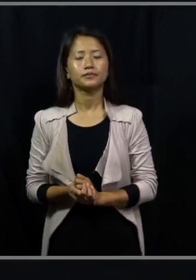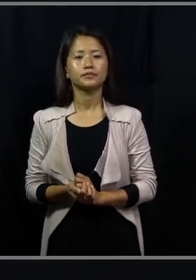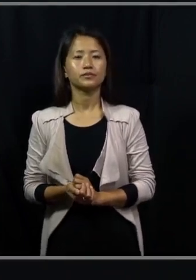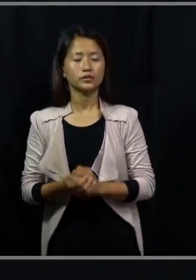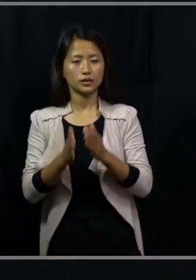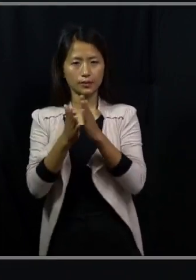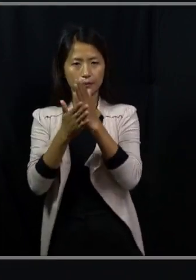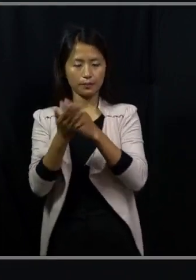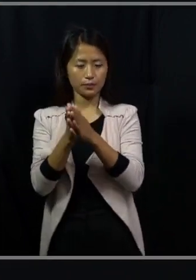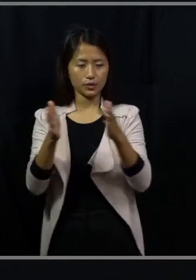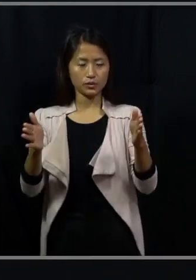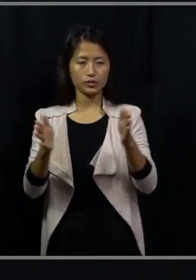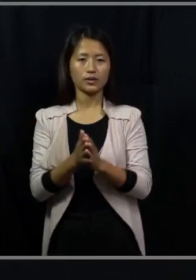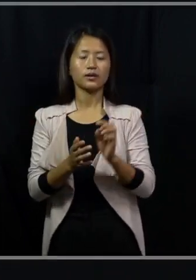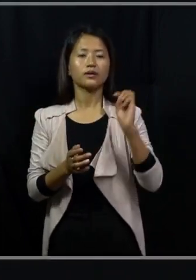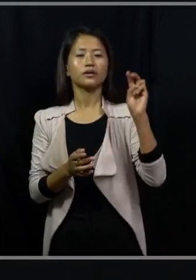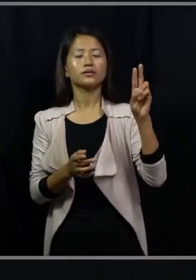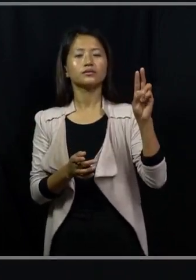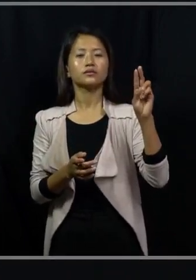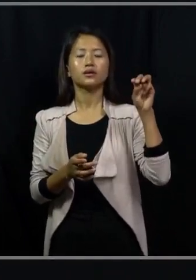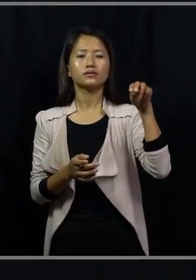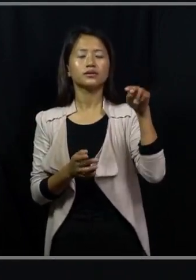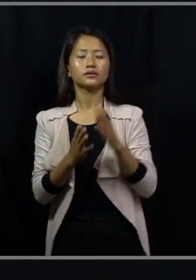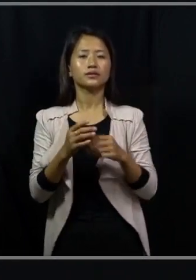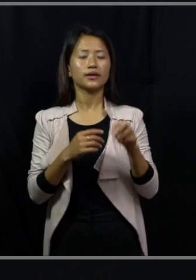Nazir-Bal in between 884 and